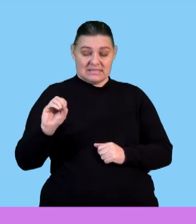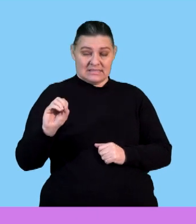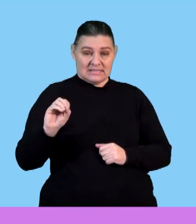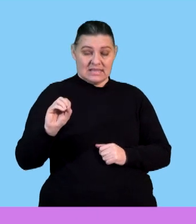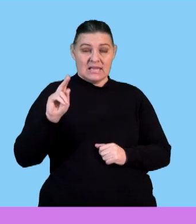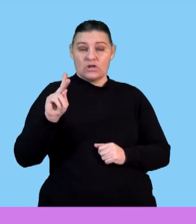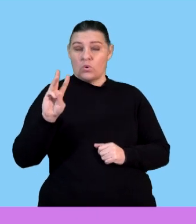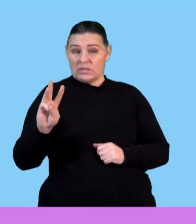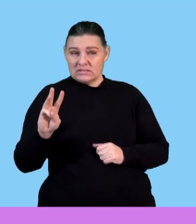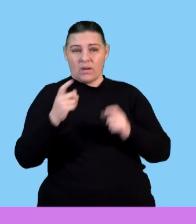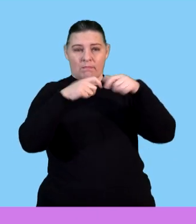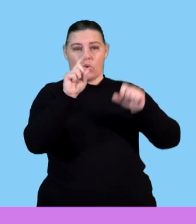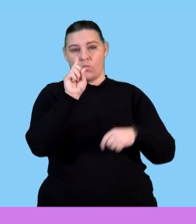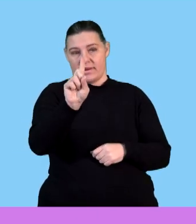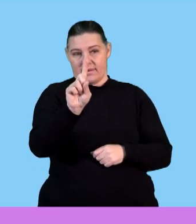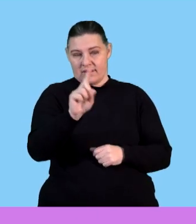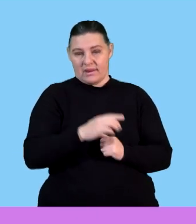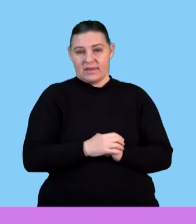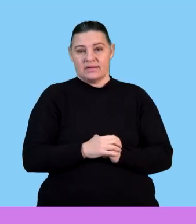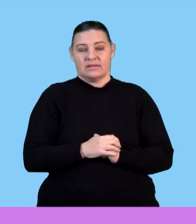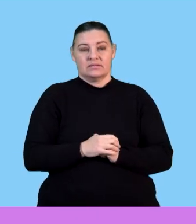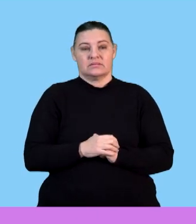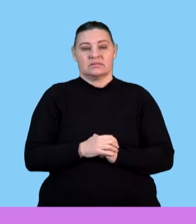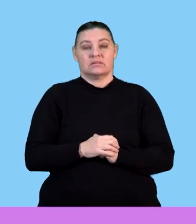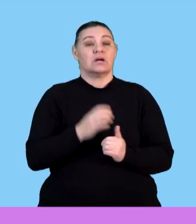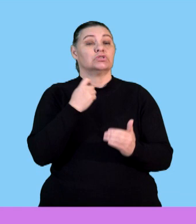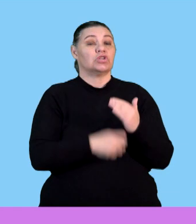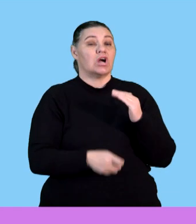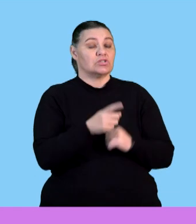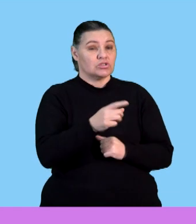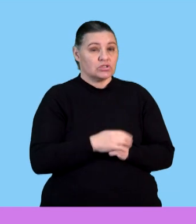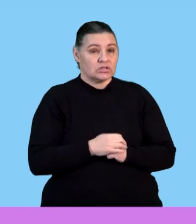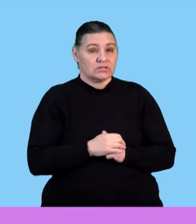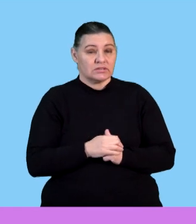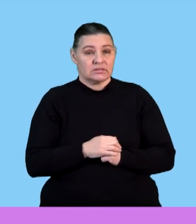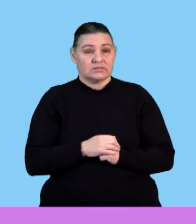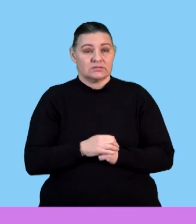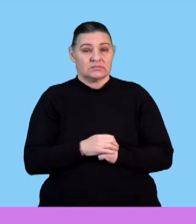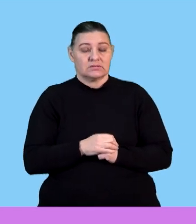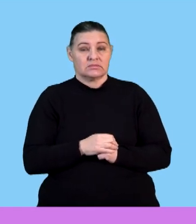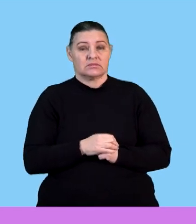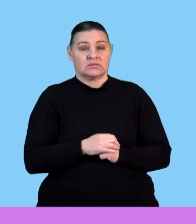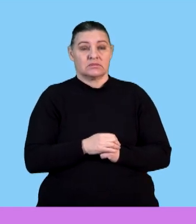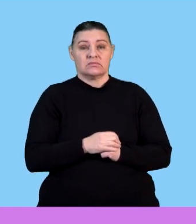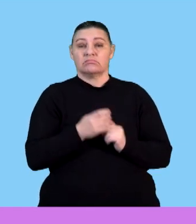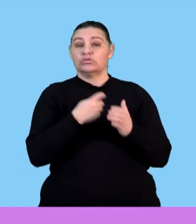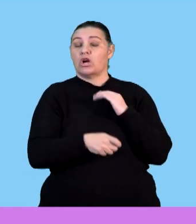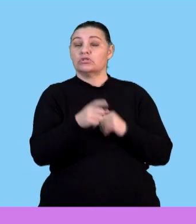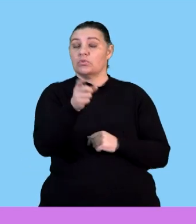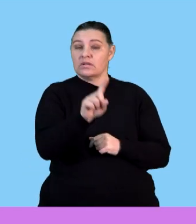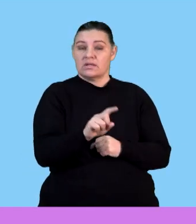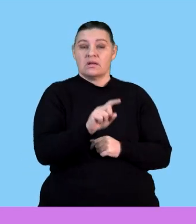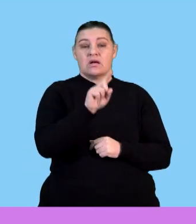50 kilowatts, it comes from block 1. The charge there is that one, and that charge is